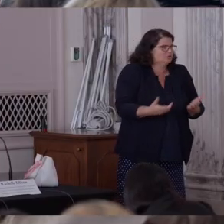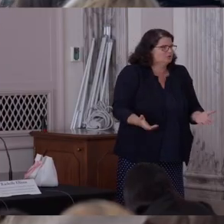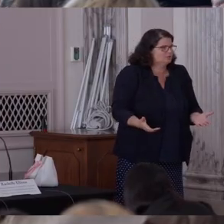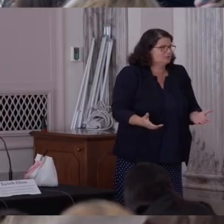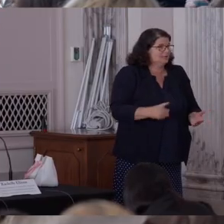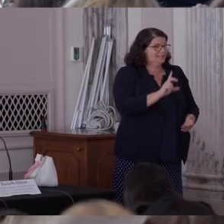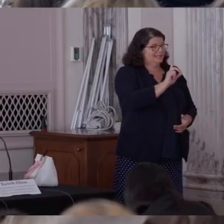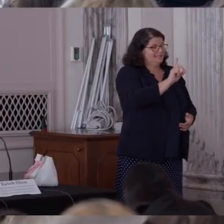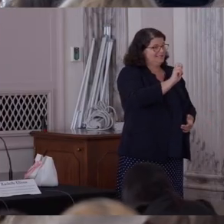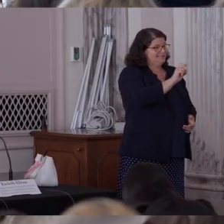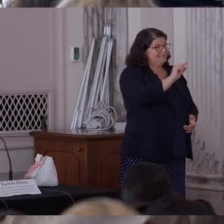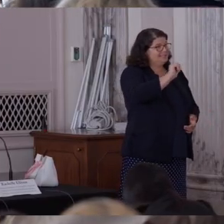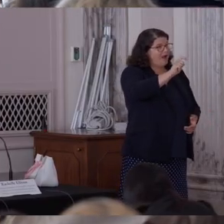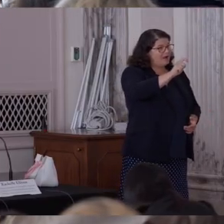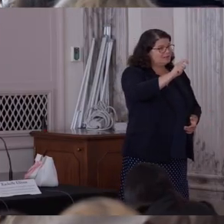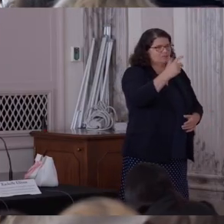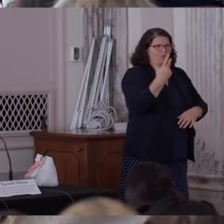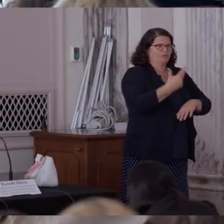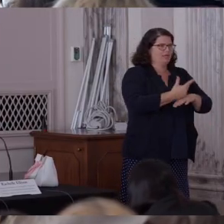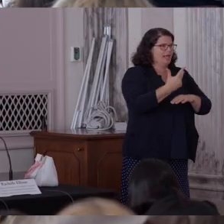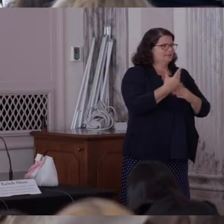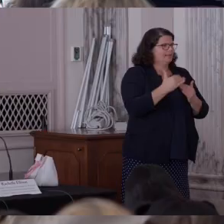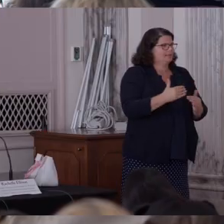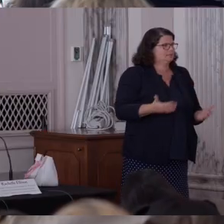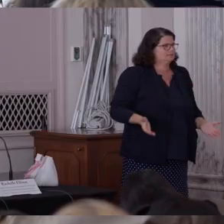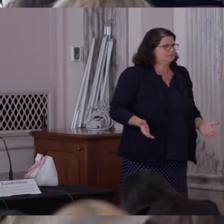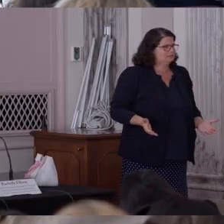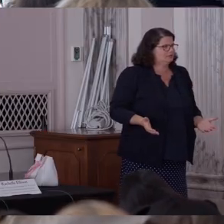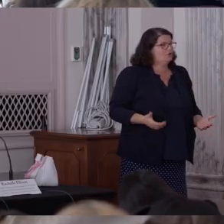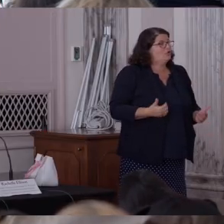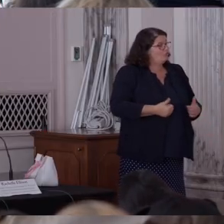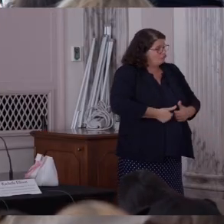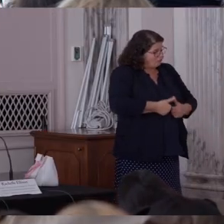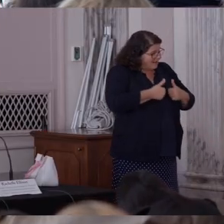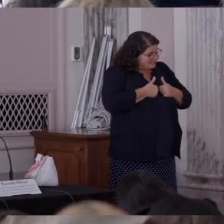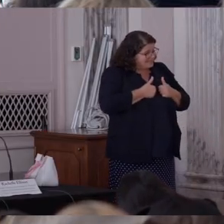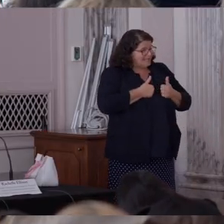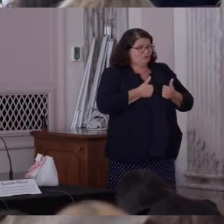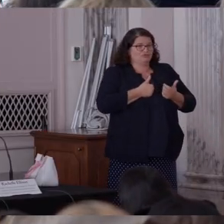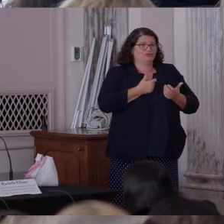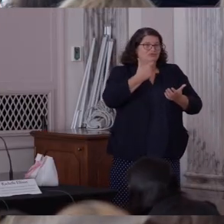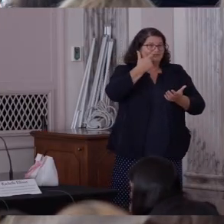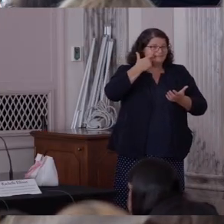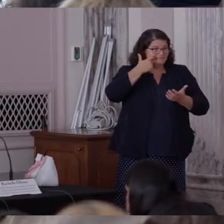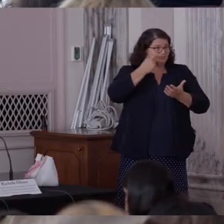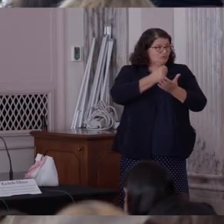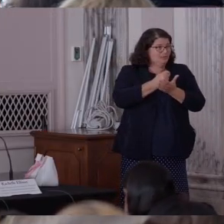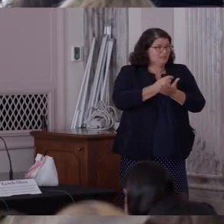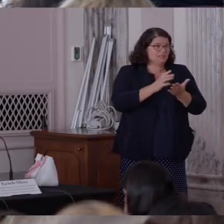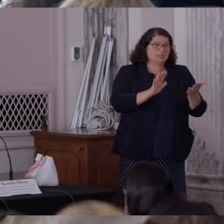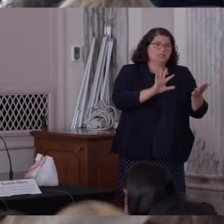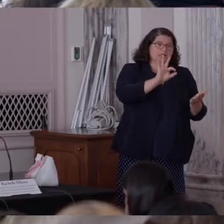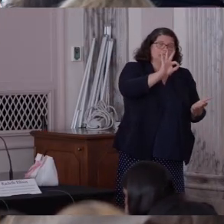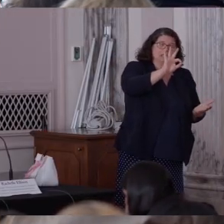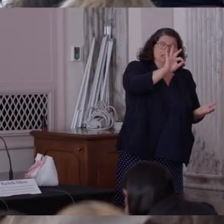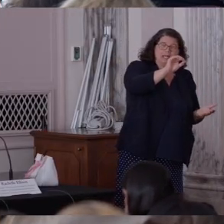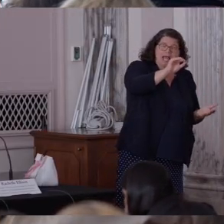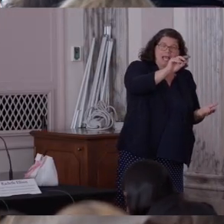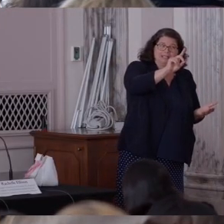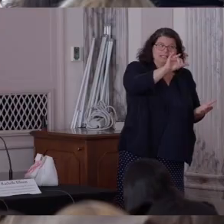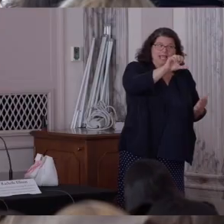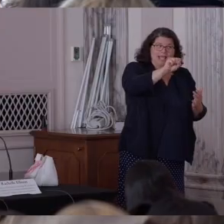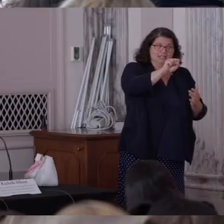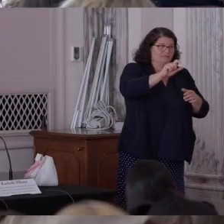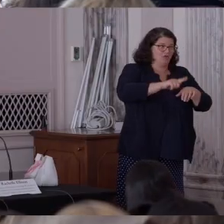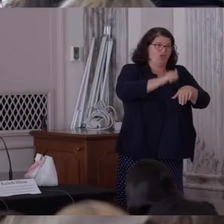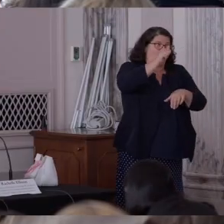days tops. Residential treatment, residential substance abuse treatment, 90 days some places is a really good long length